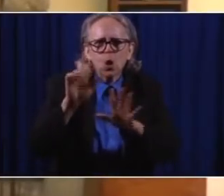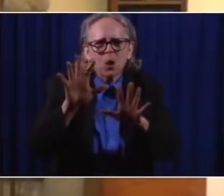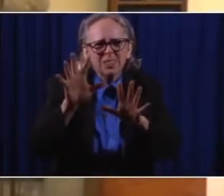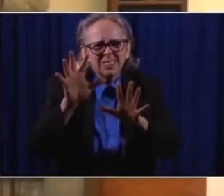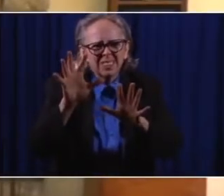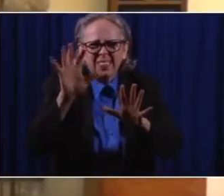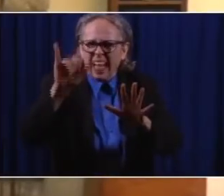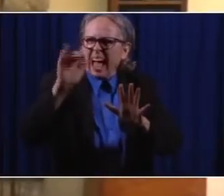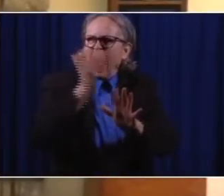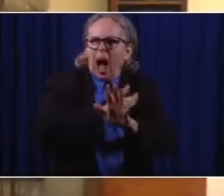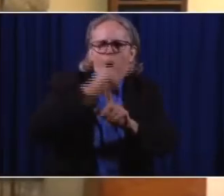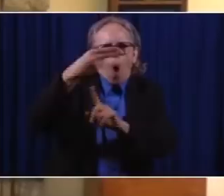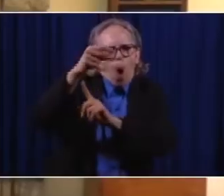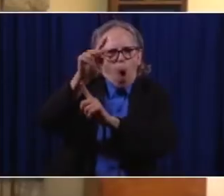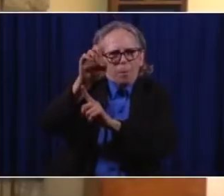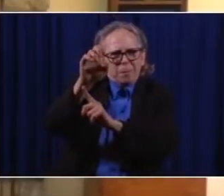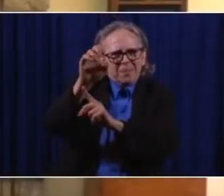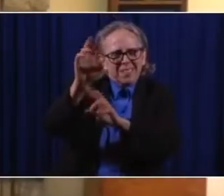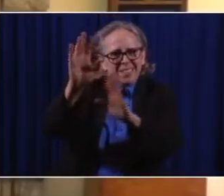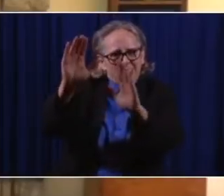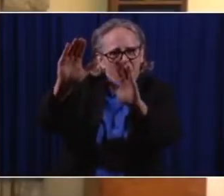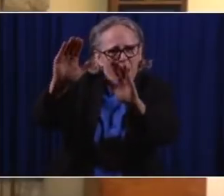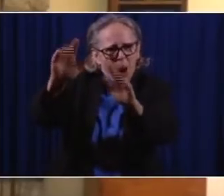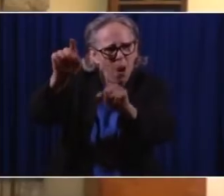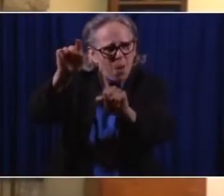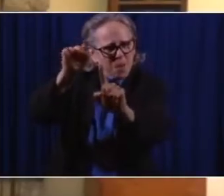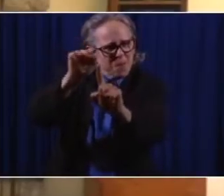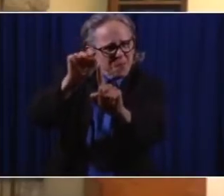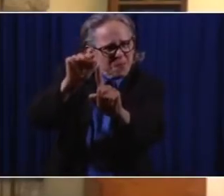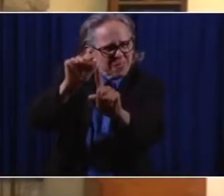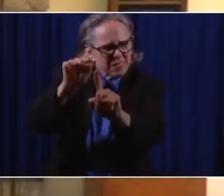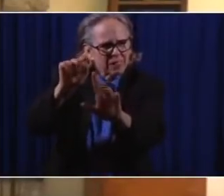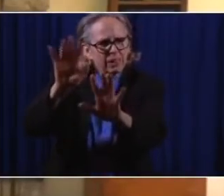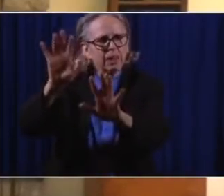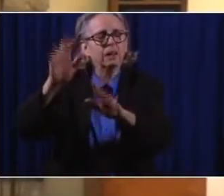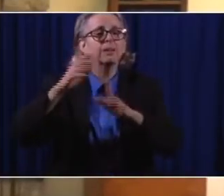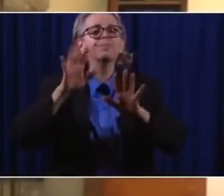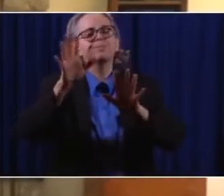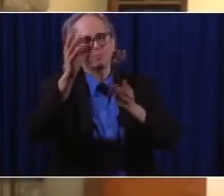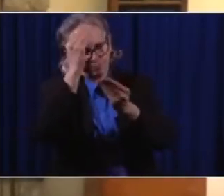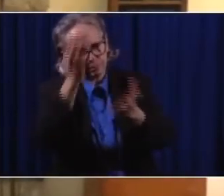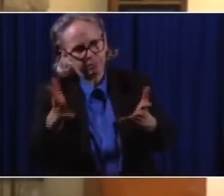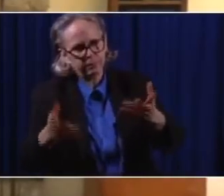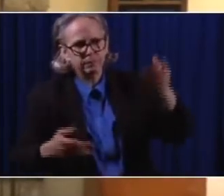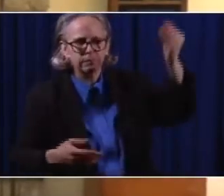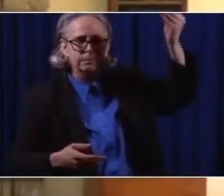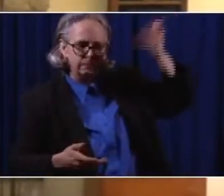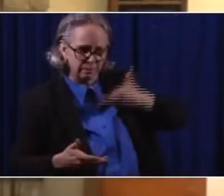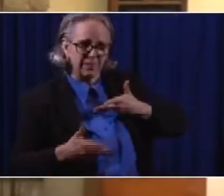Here's what we've been told. We've been told that the first batch will be 30,000.